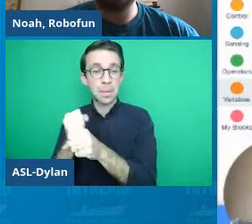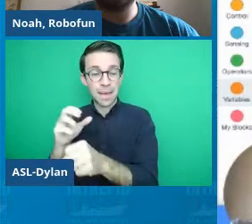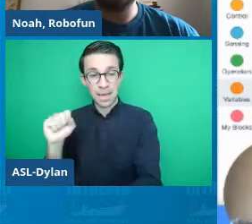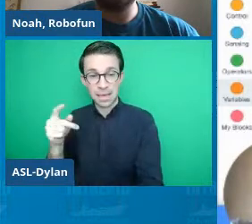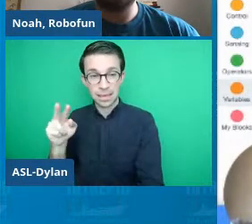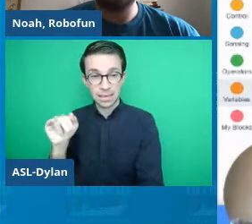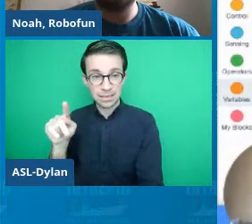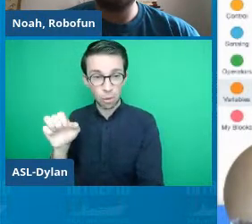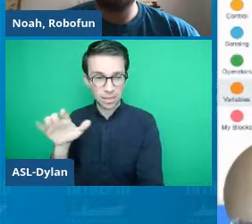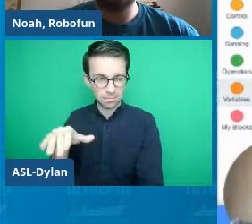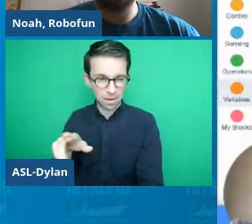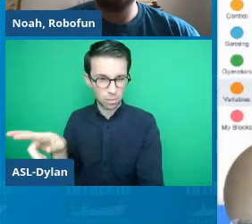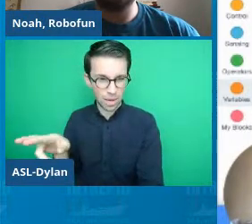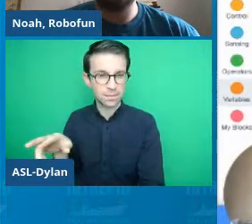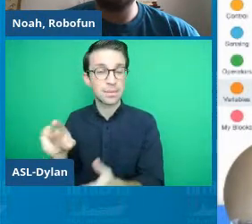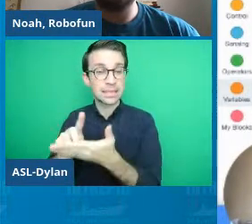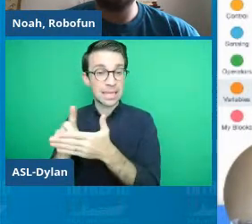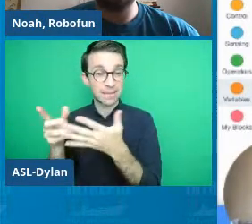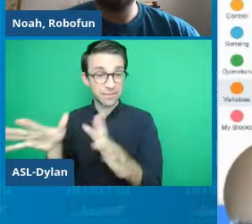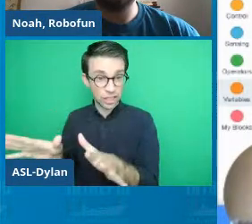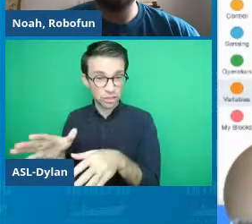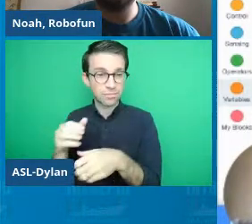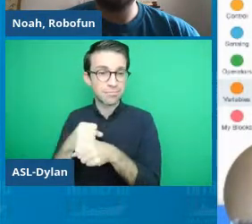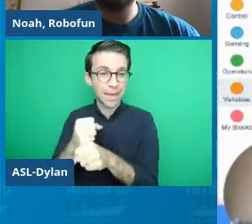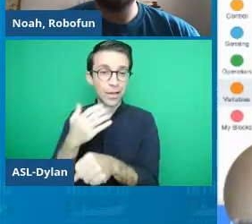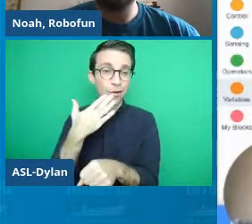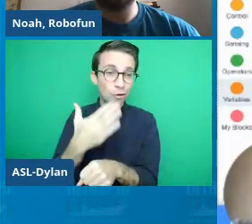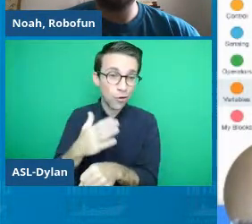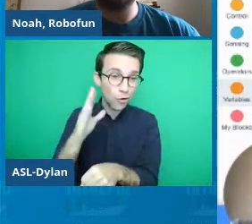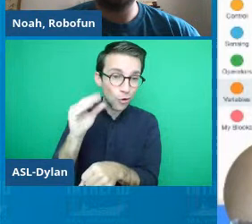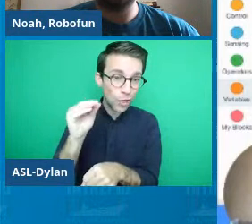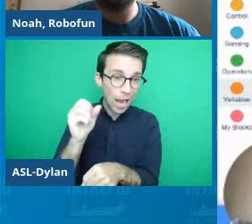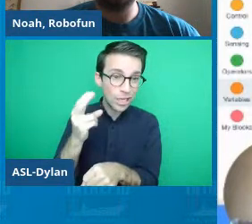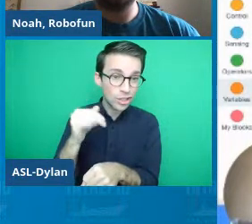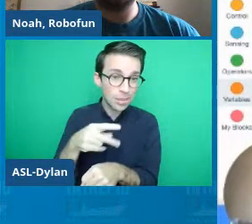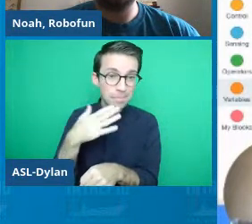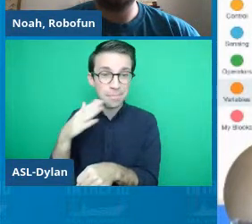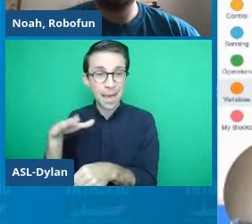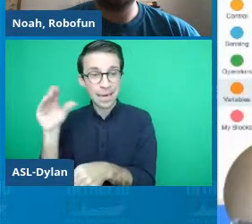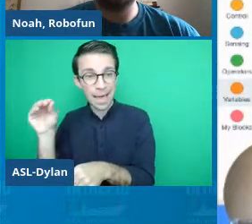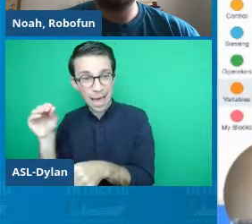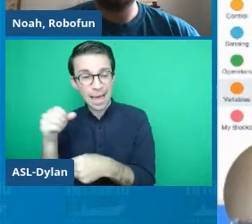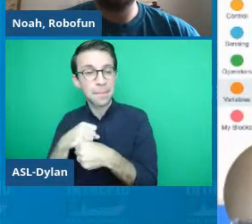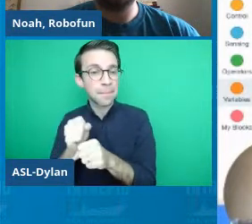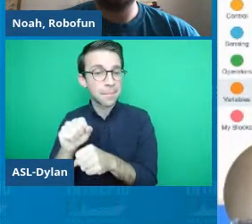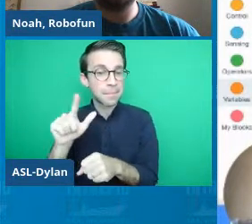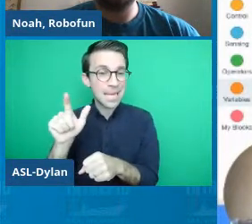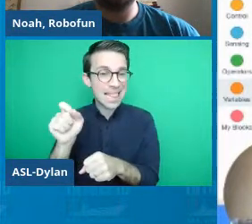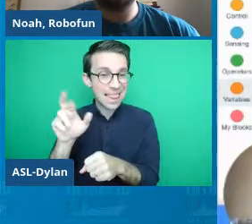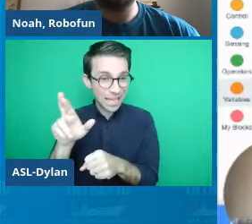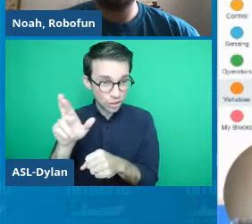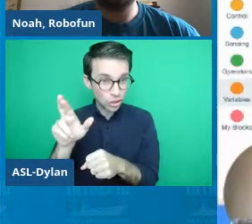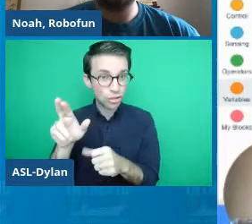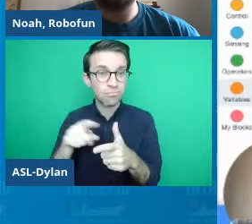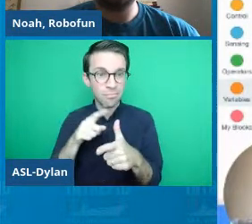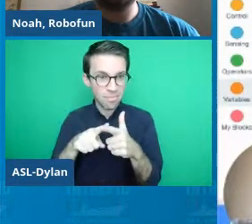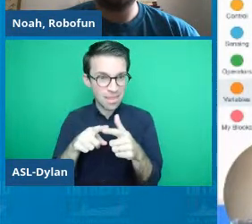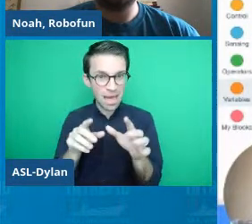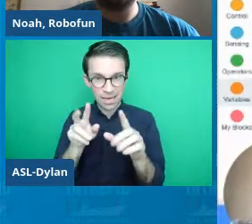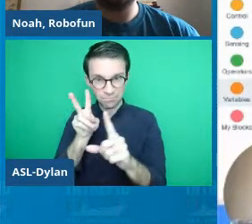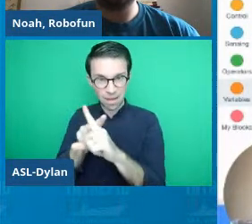here. Once we designed them, we made a good guy ship, a bad guy ship, and 2 lasers. Then we gave each of our ships movement. I gave my guy